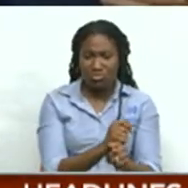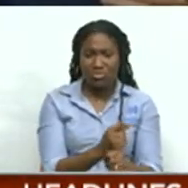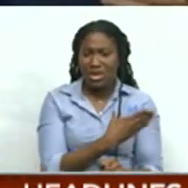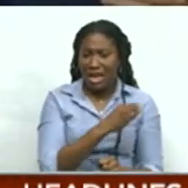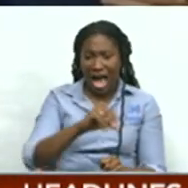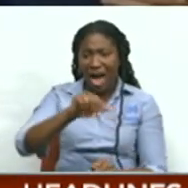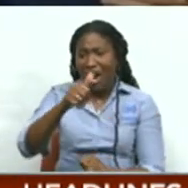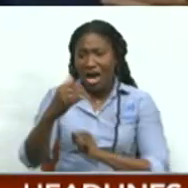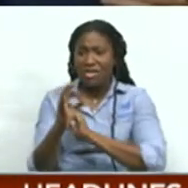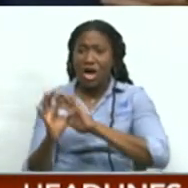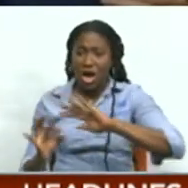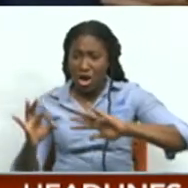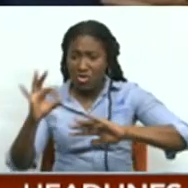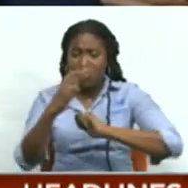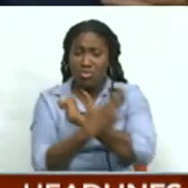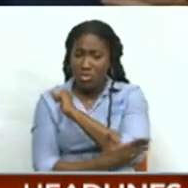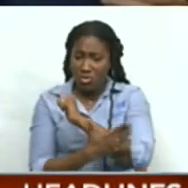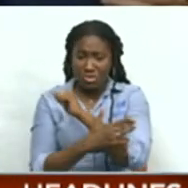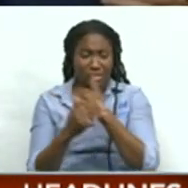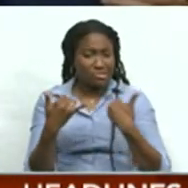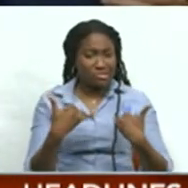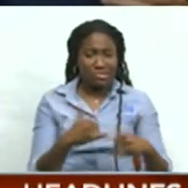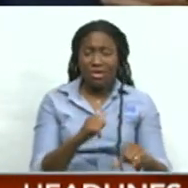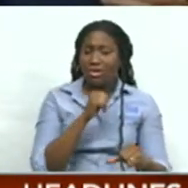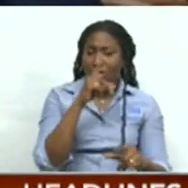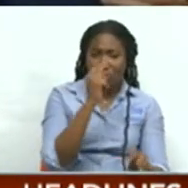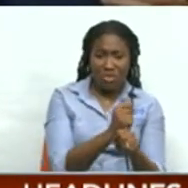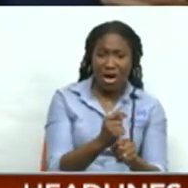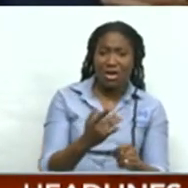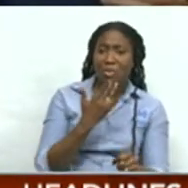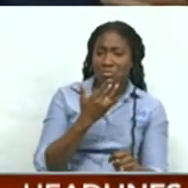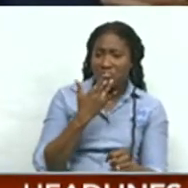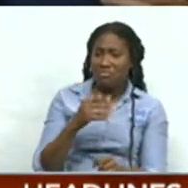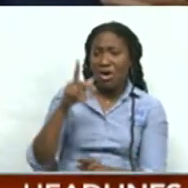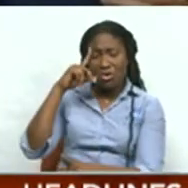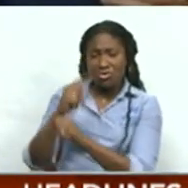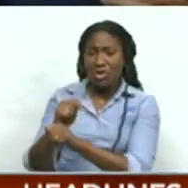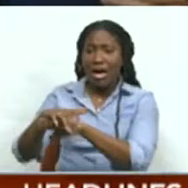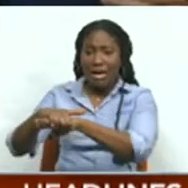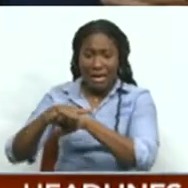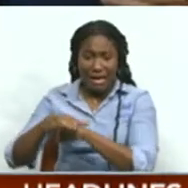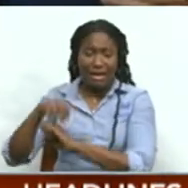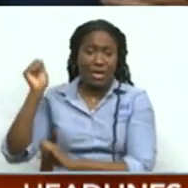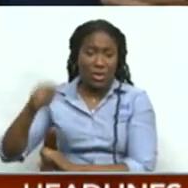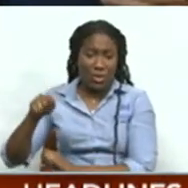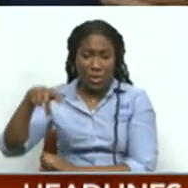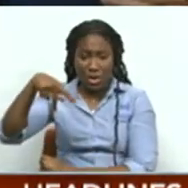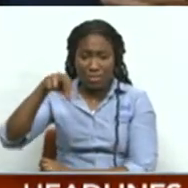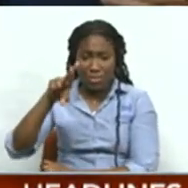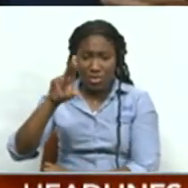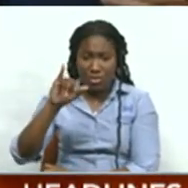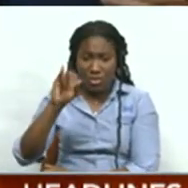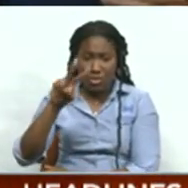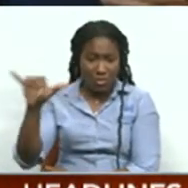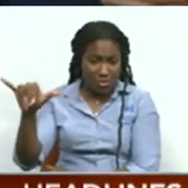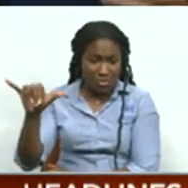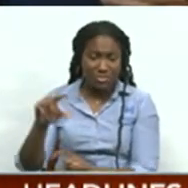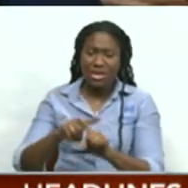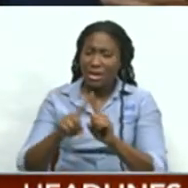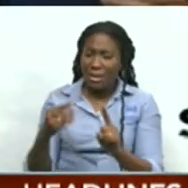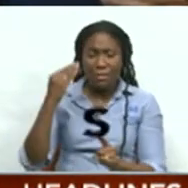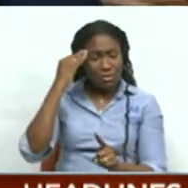who are also yet to replace the Privy Council. He notes, though, that de Labastide has had a tremendous impact on the